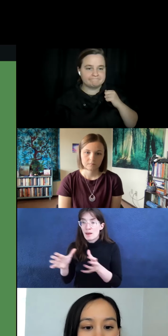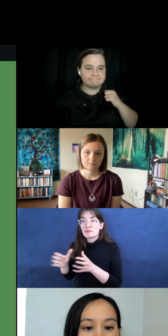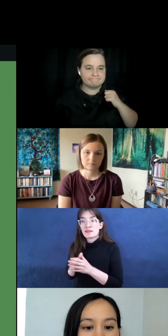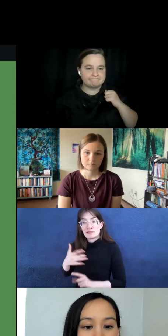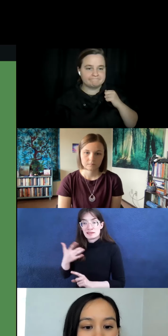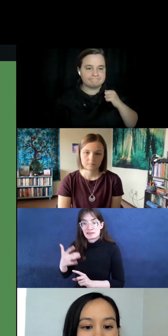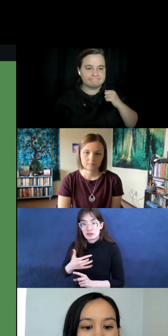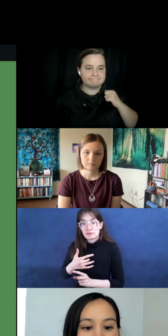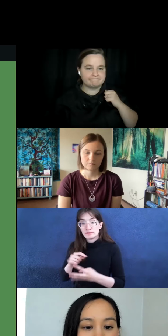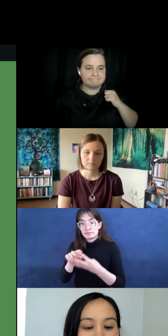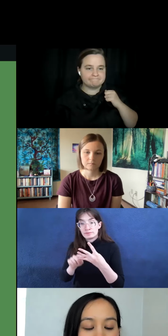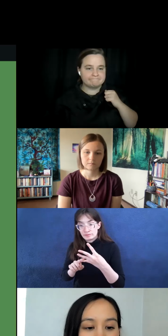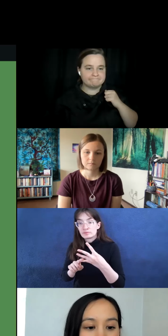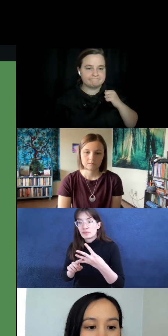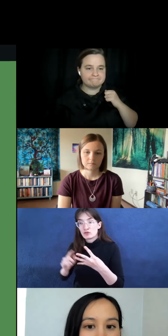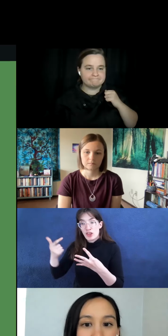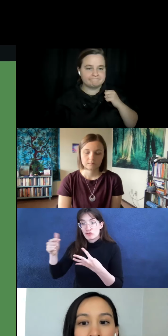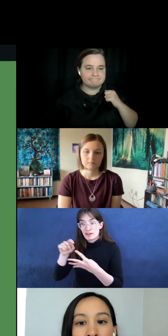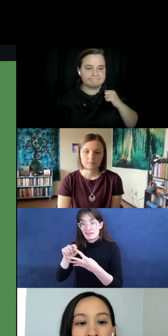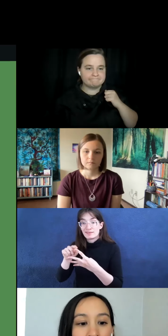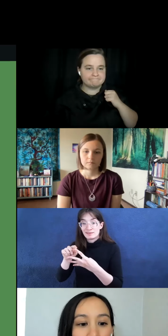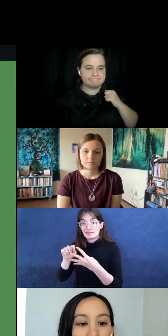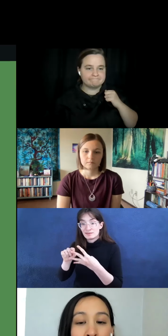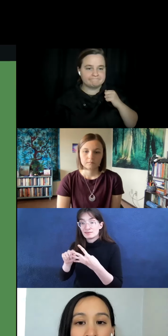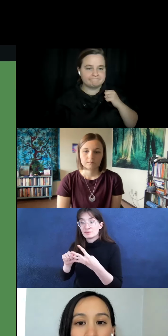kinesthesia, proprioception, vestibular, and visceral.